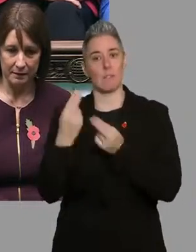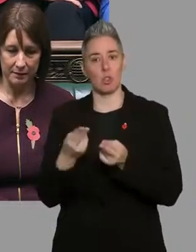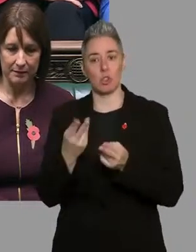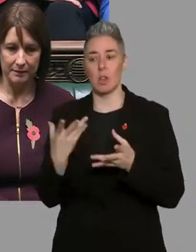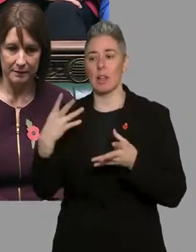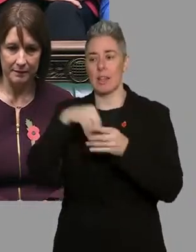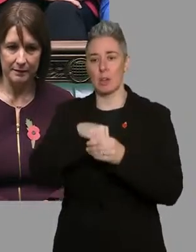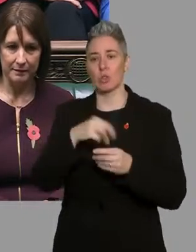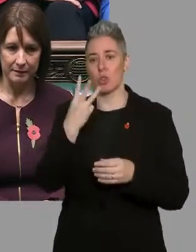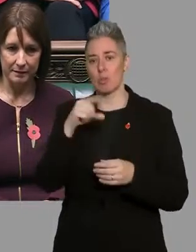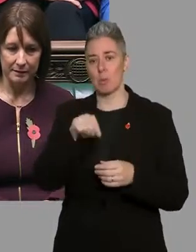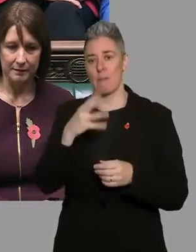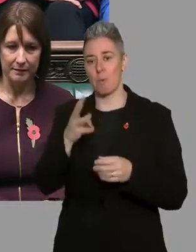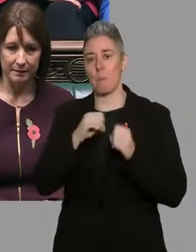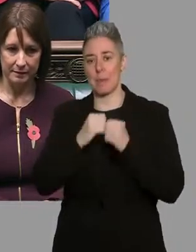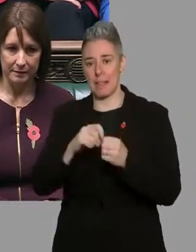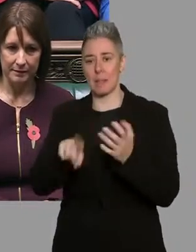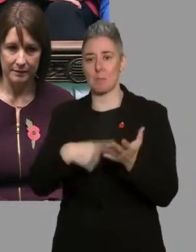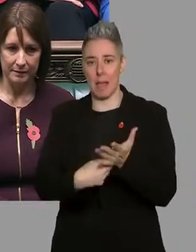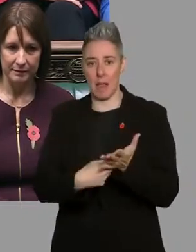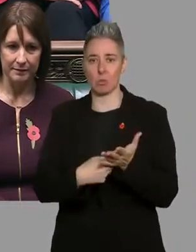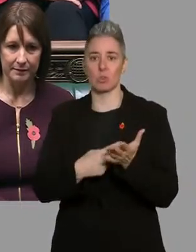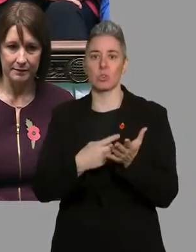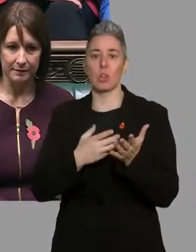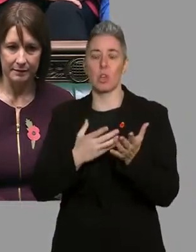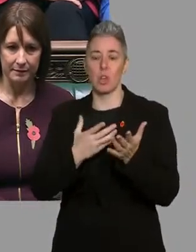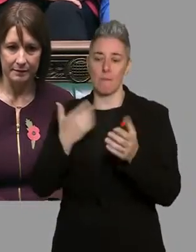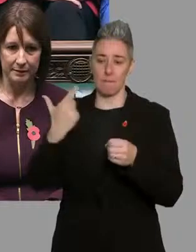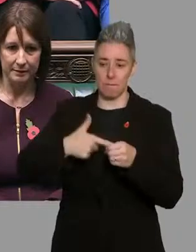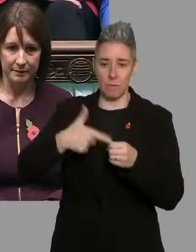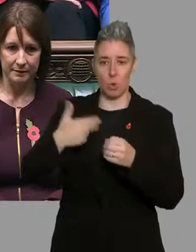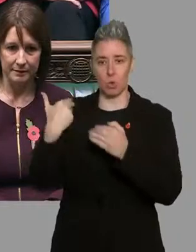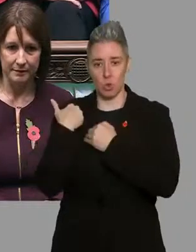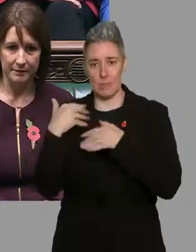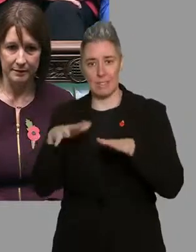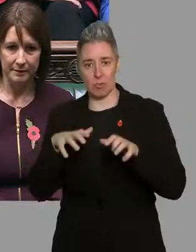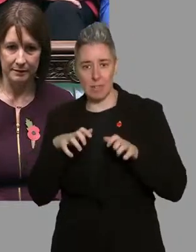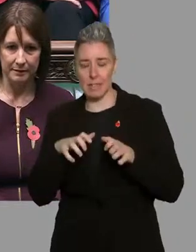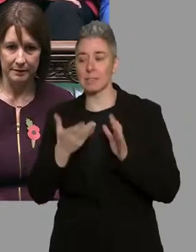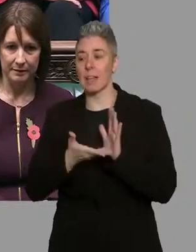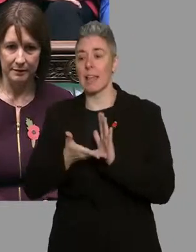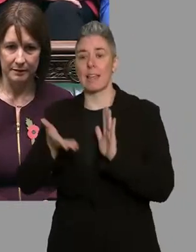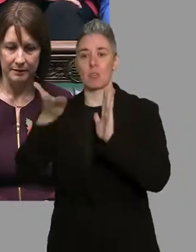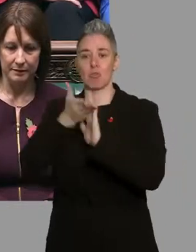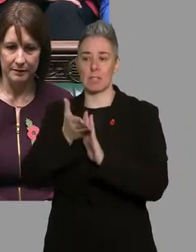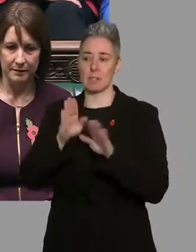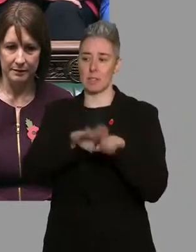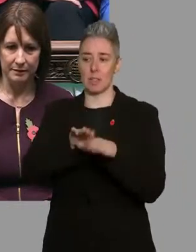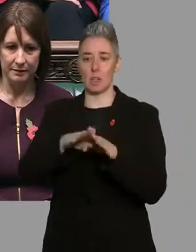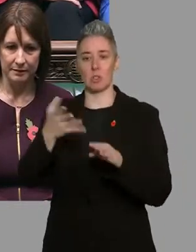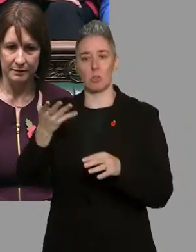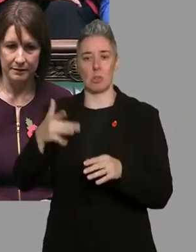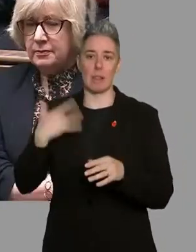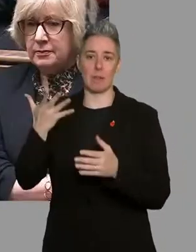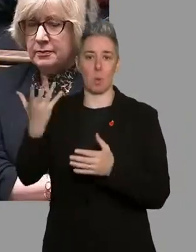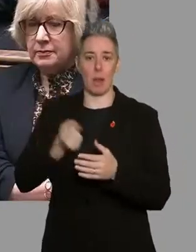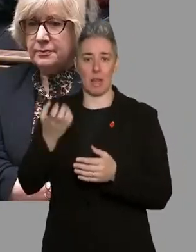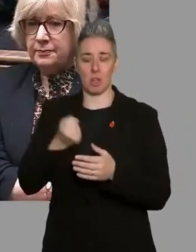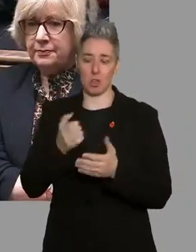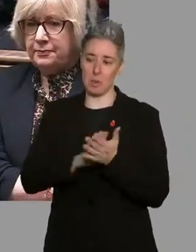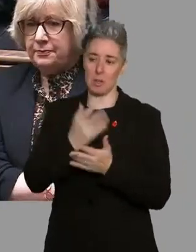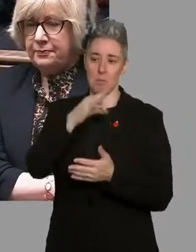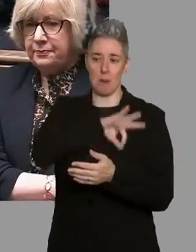a fuel duty freeze, an increase to the national living wage, benefiting his constituencies and all those across